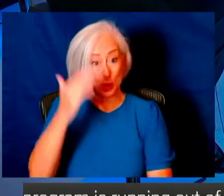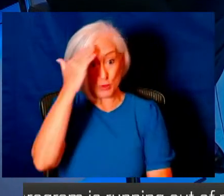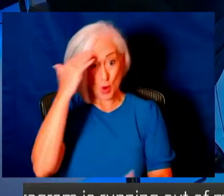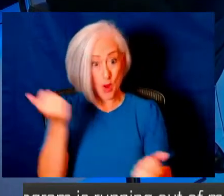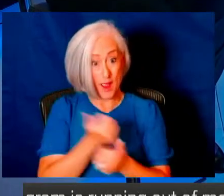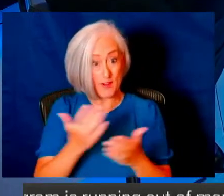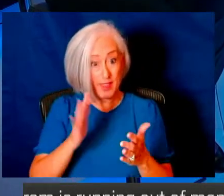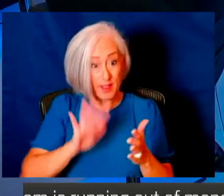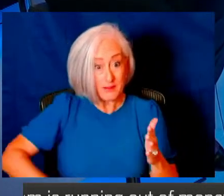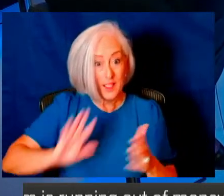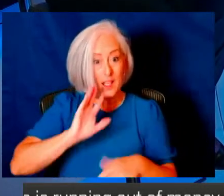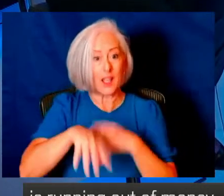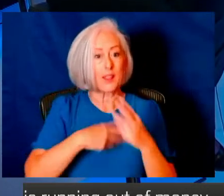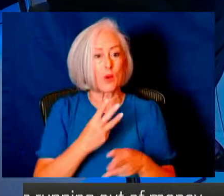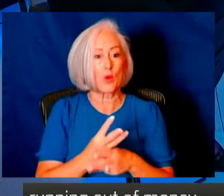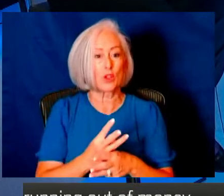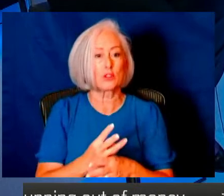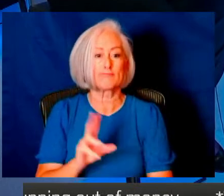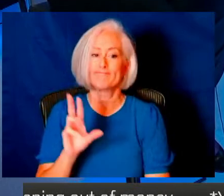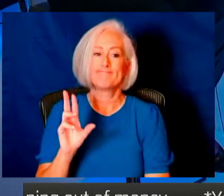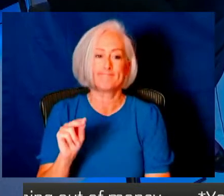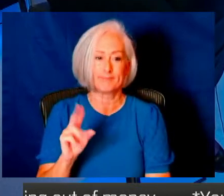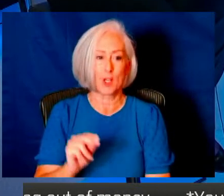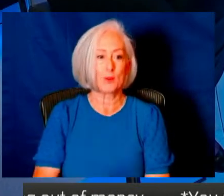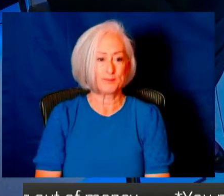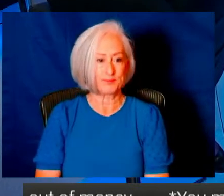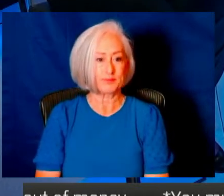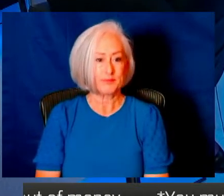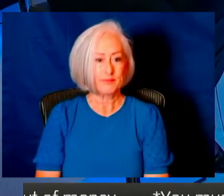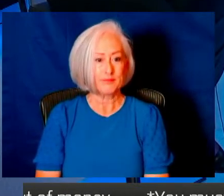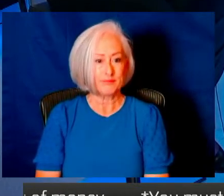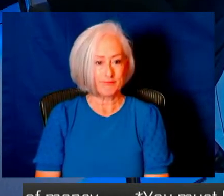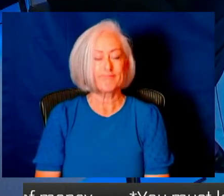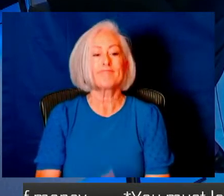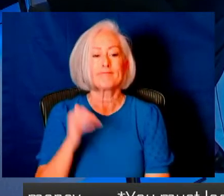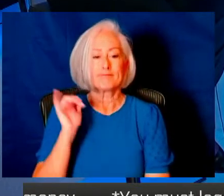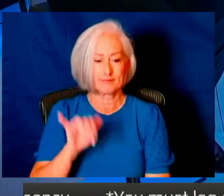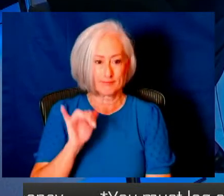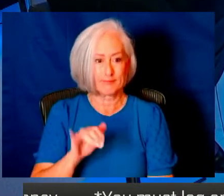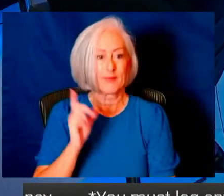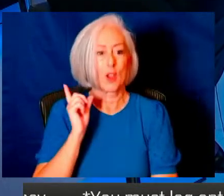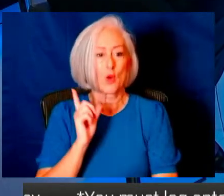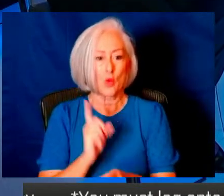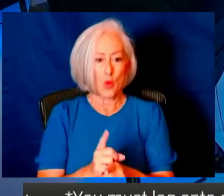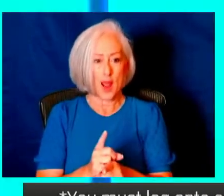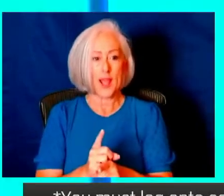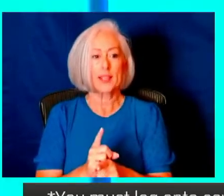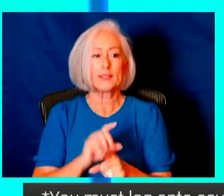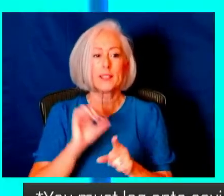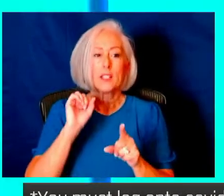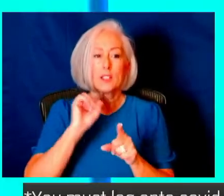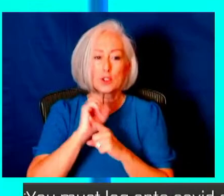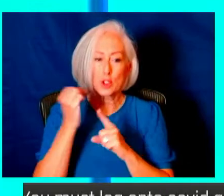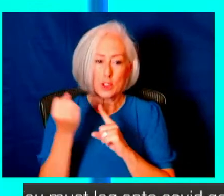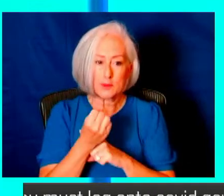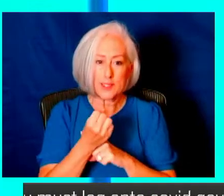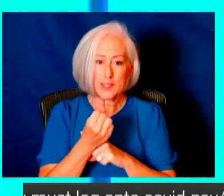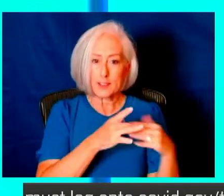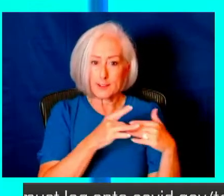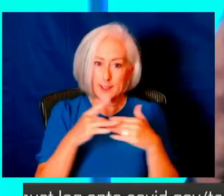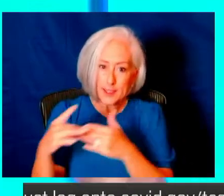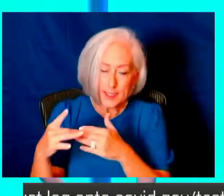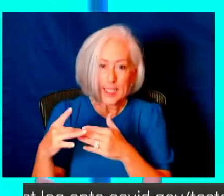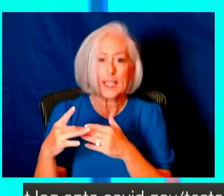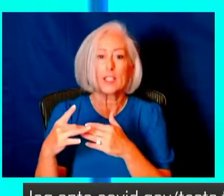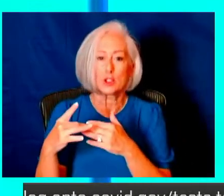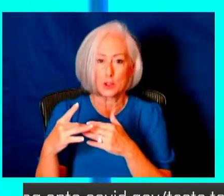social circumstance. Right. Exactly, and it's the circumstances leading up to incarceration, it's the circumstances of incarceration itself, and